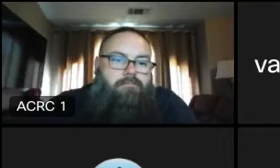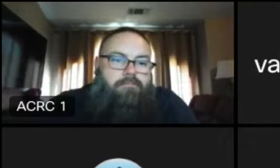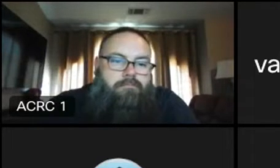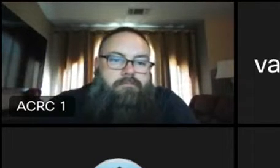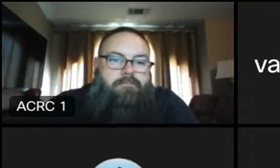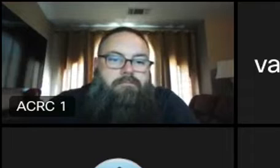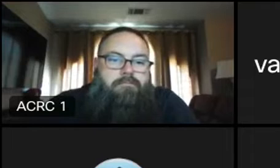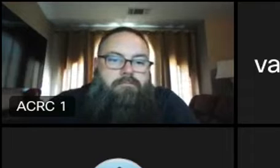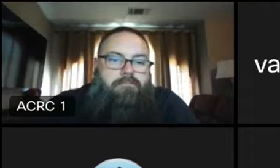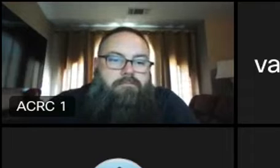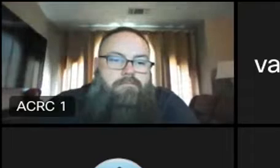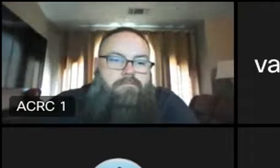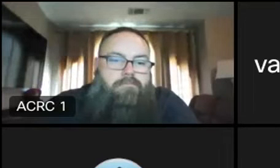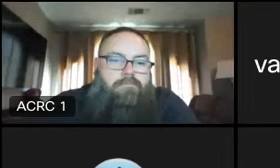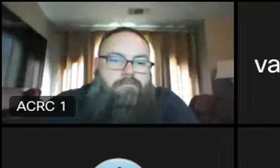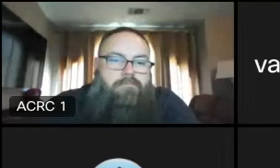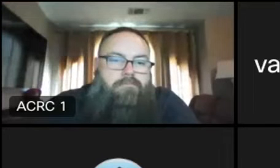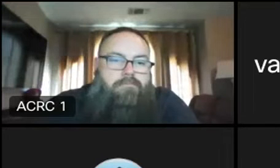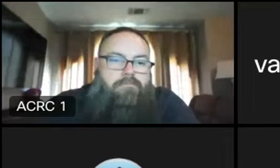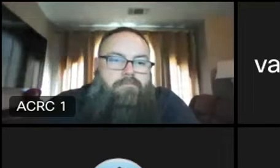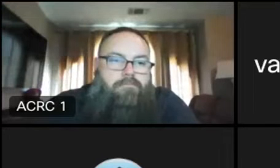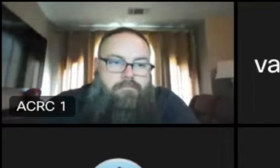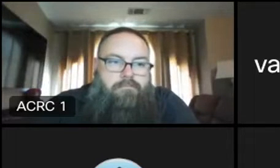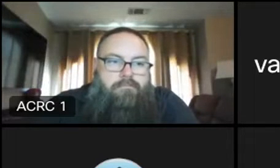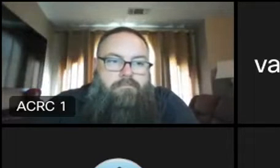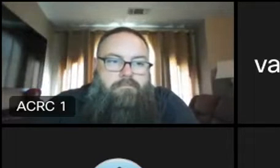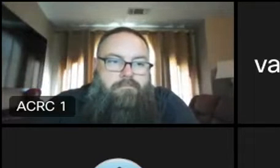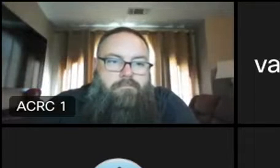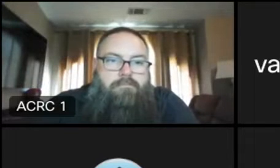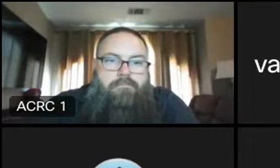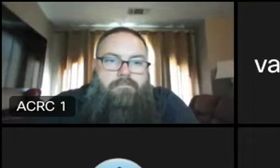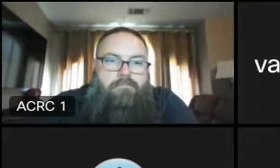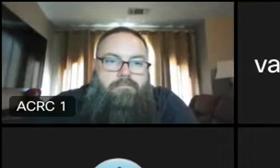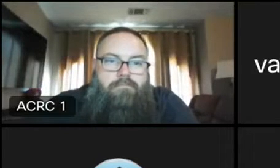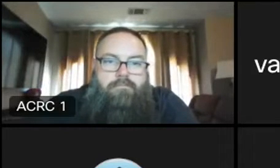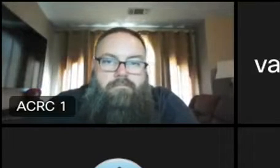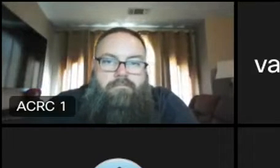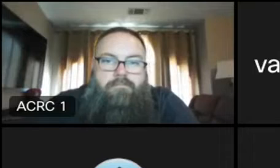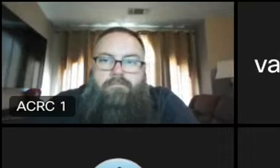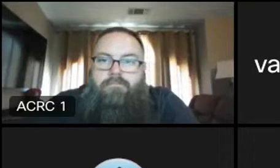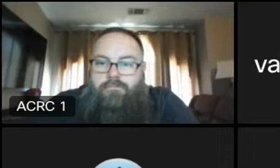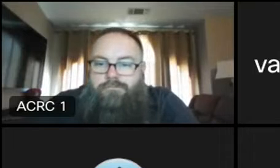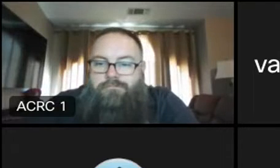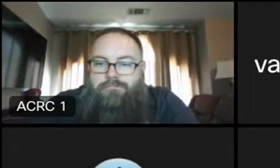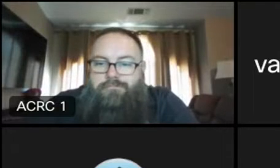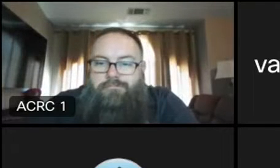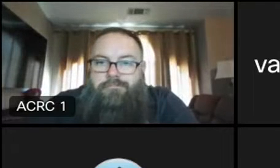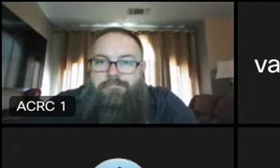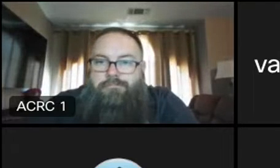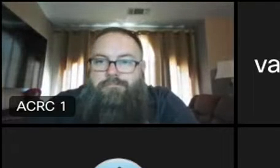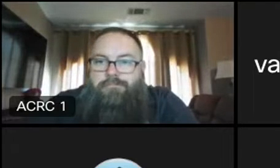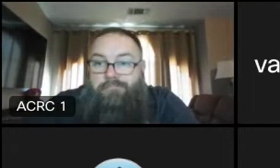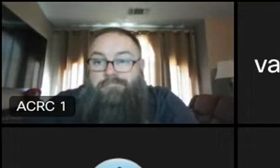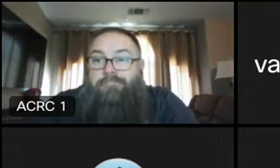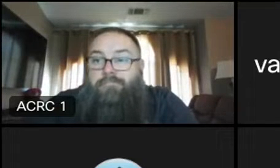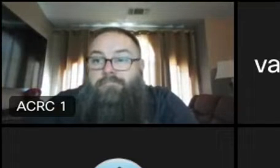different. And the hard decisions are going to need to be made, I think. And so as much as we can support our